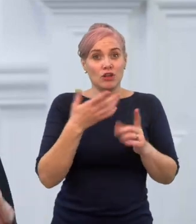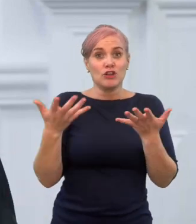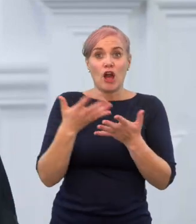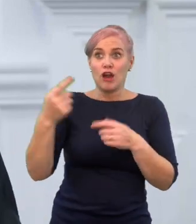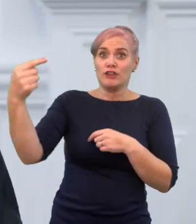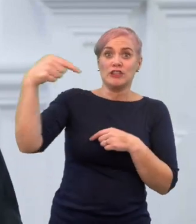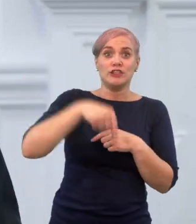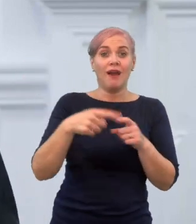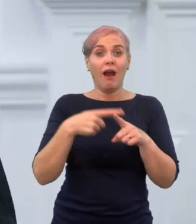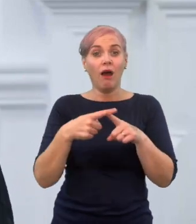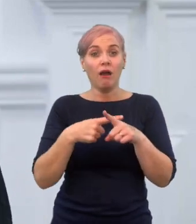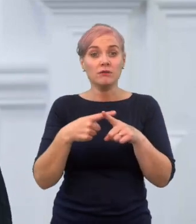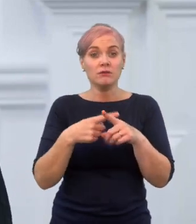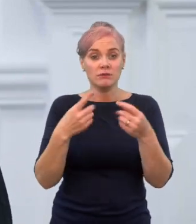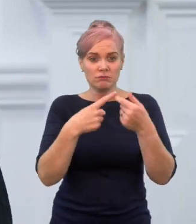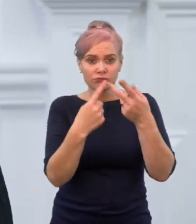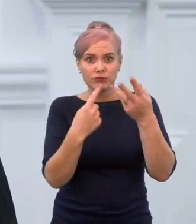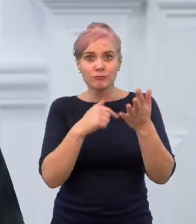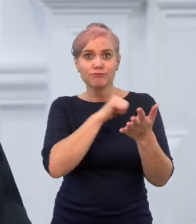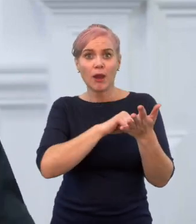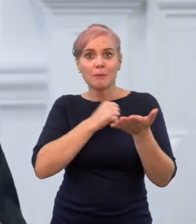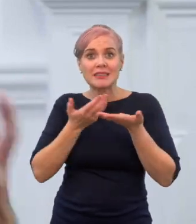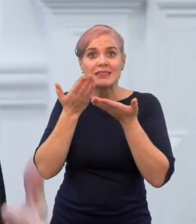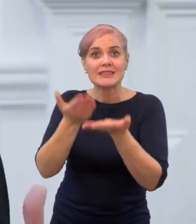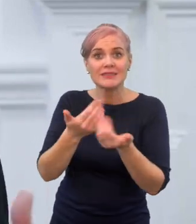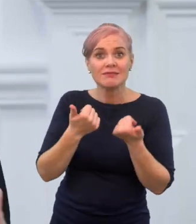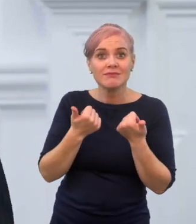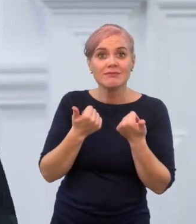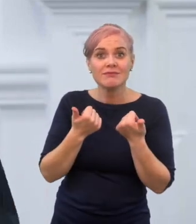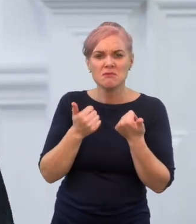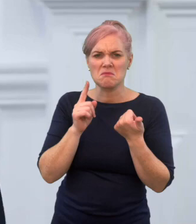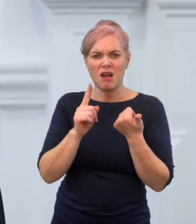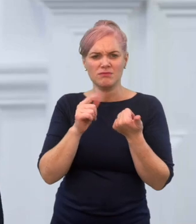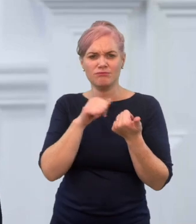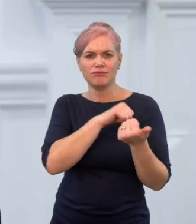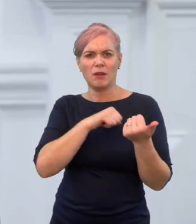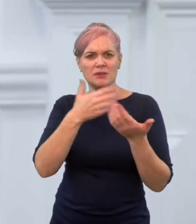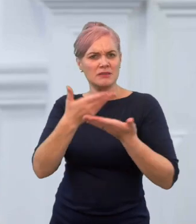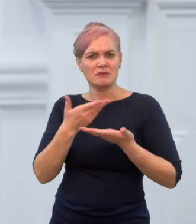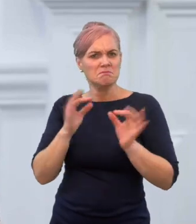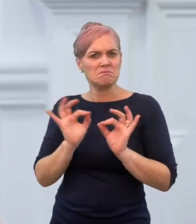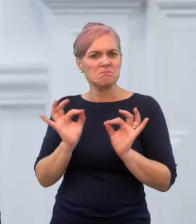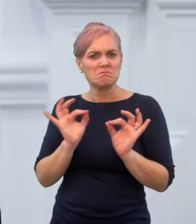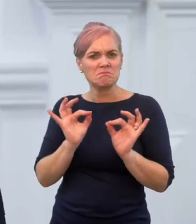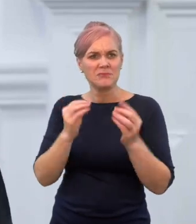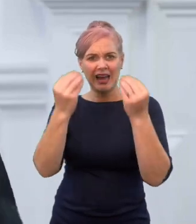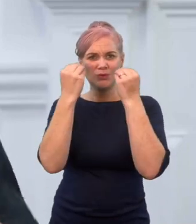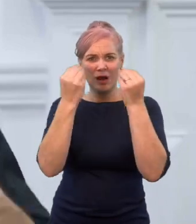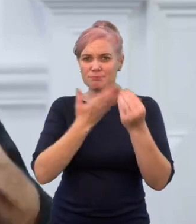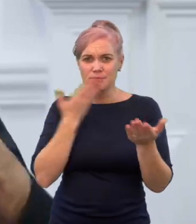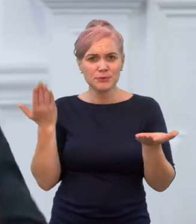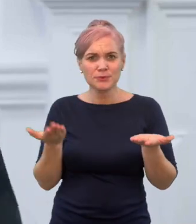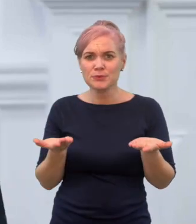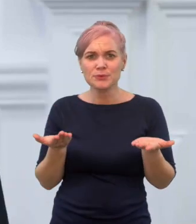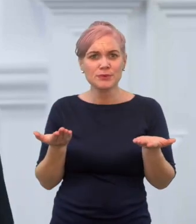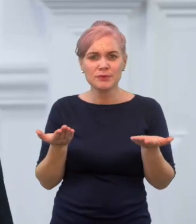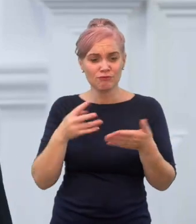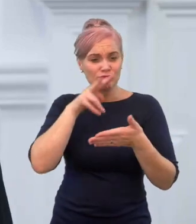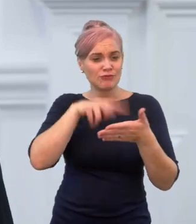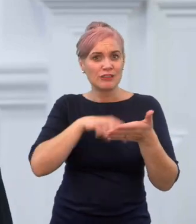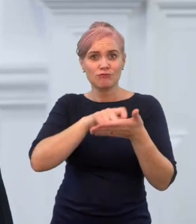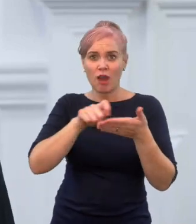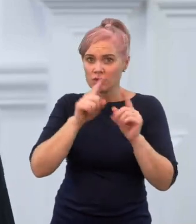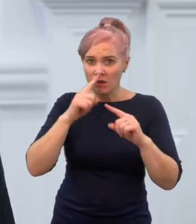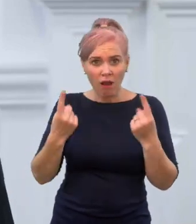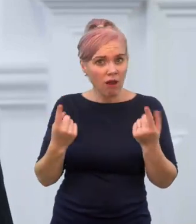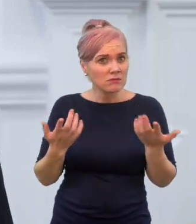He was encouraged to come to England with all these promises. Those promises weren't met. But you know, he's uneducated,